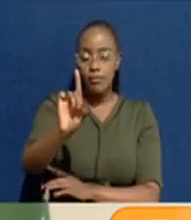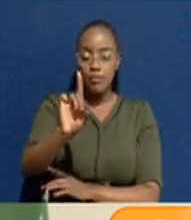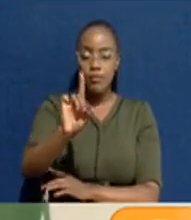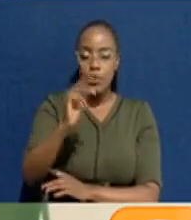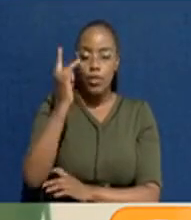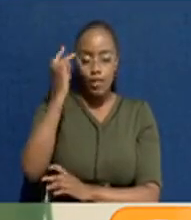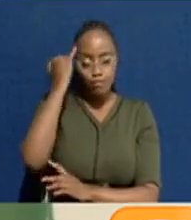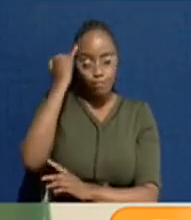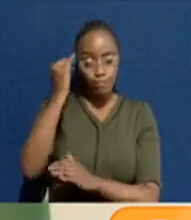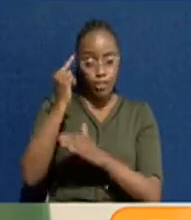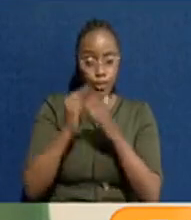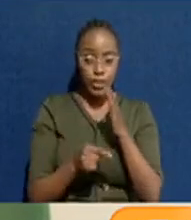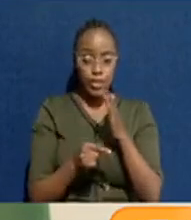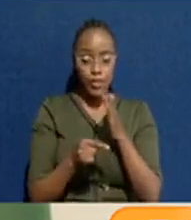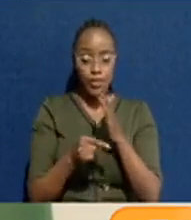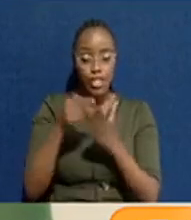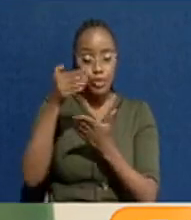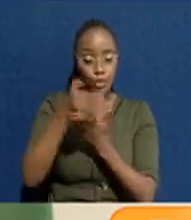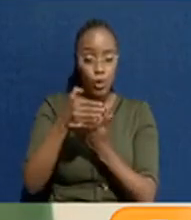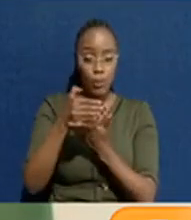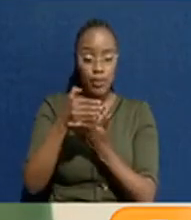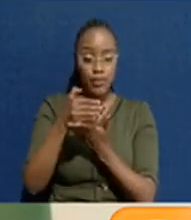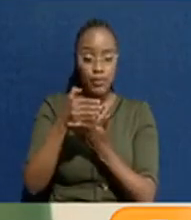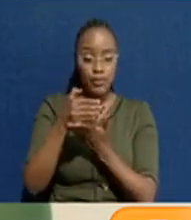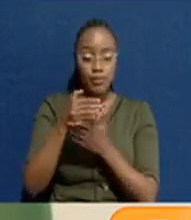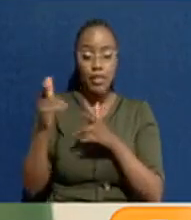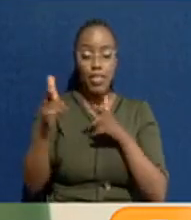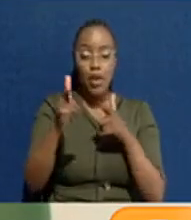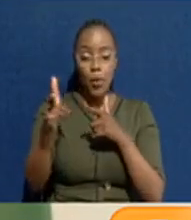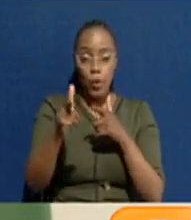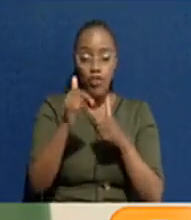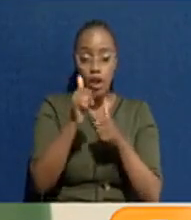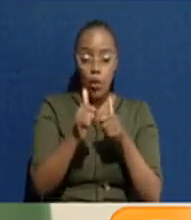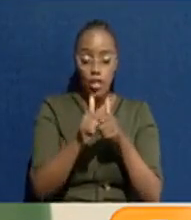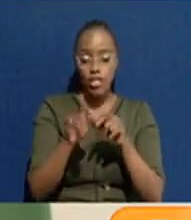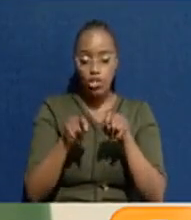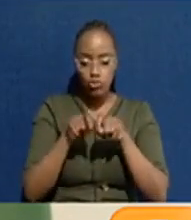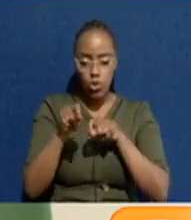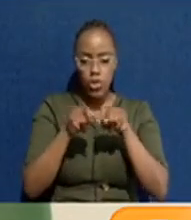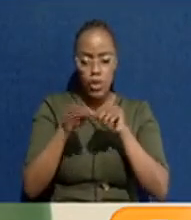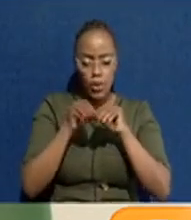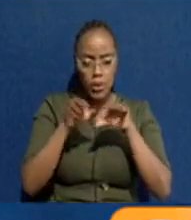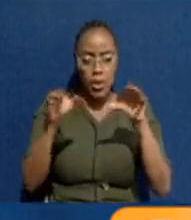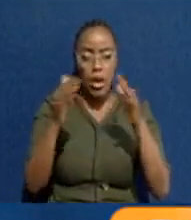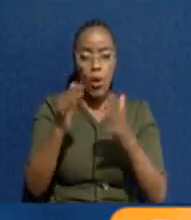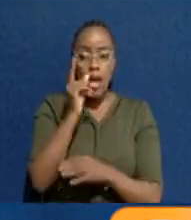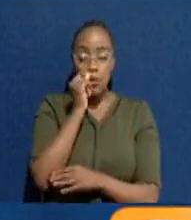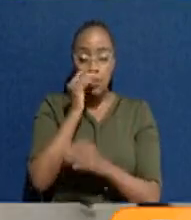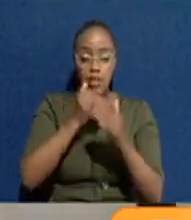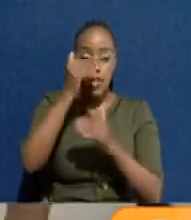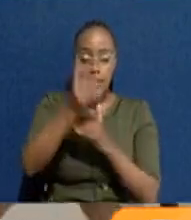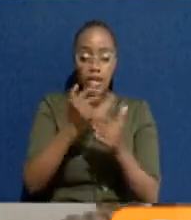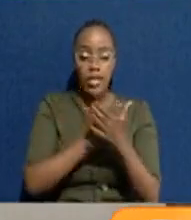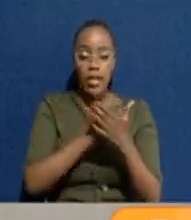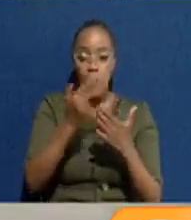with a view of stopping the war that is raging in Sudan. The next 3 weeks